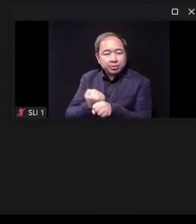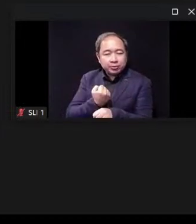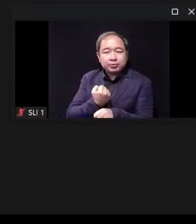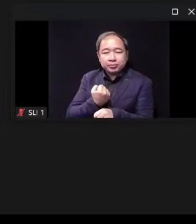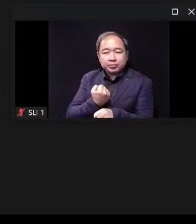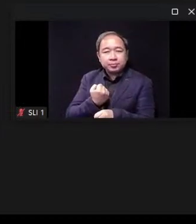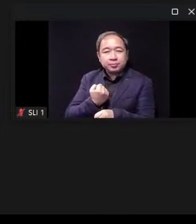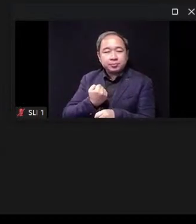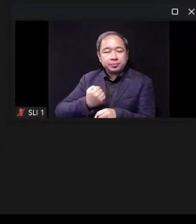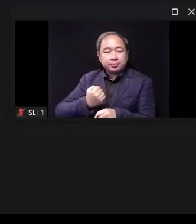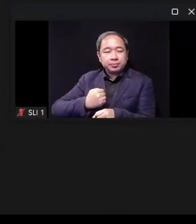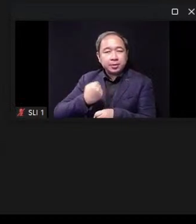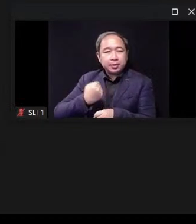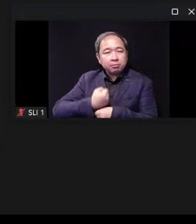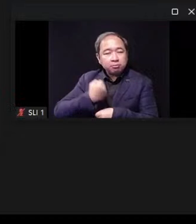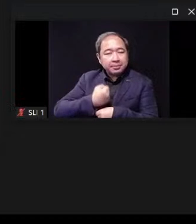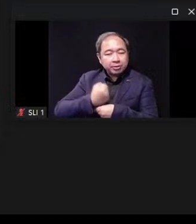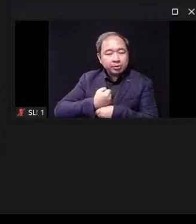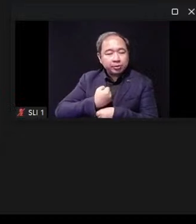implementation, okay,